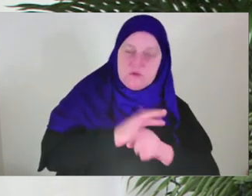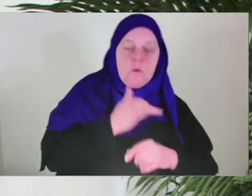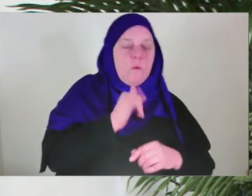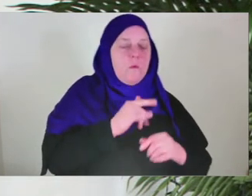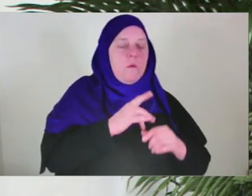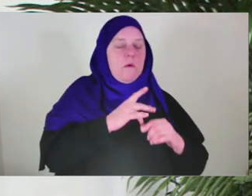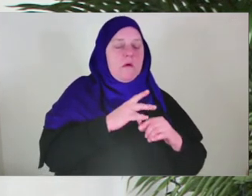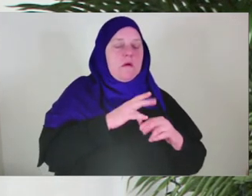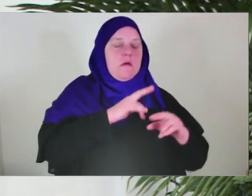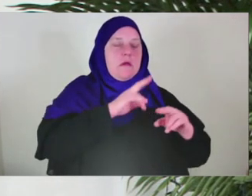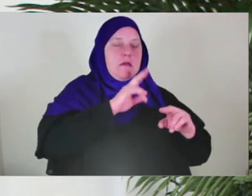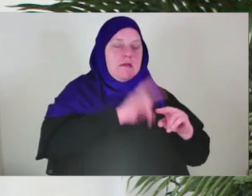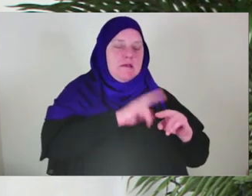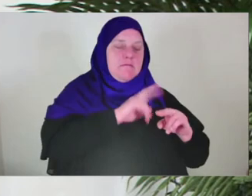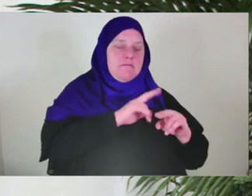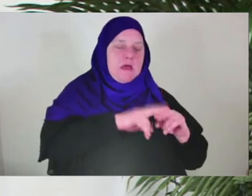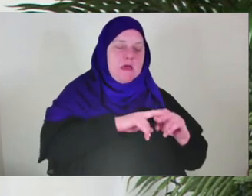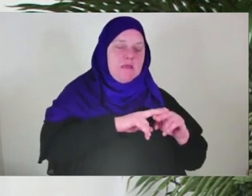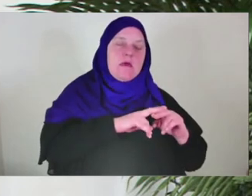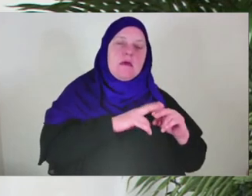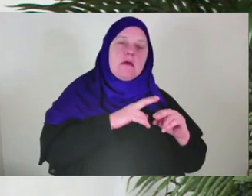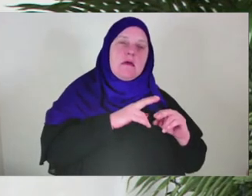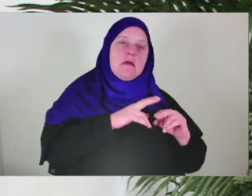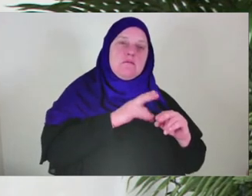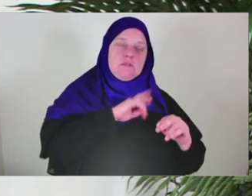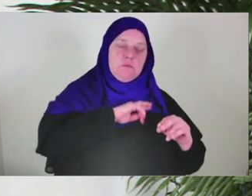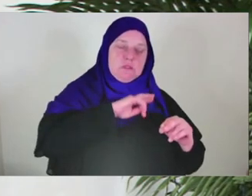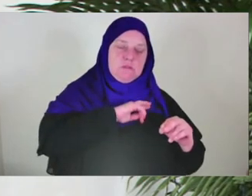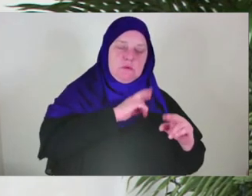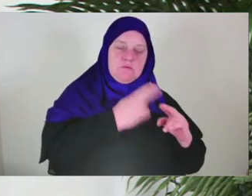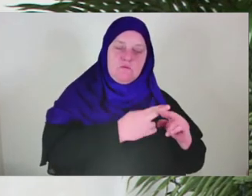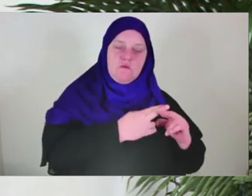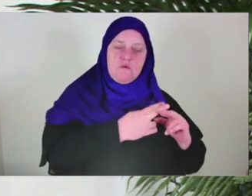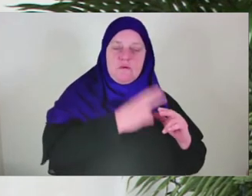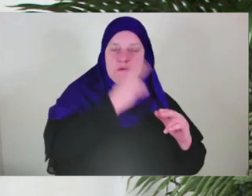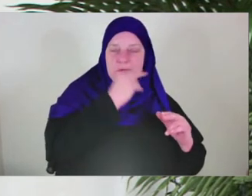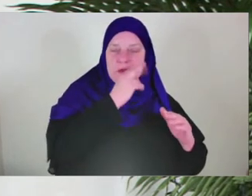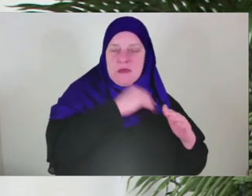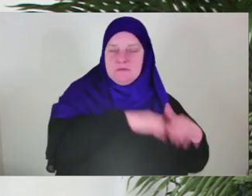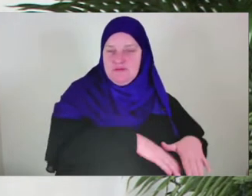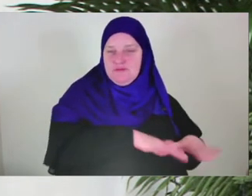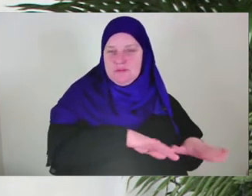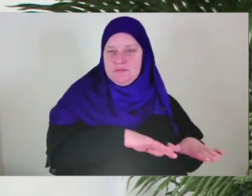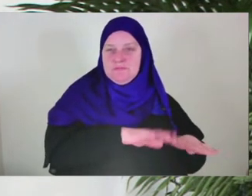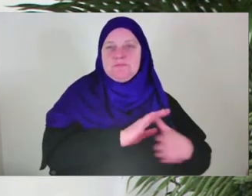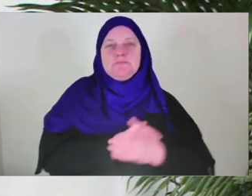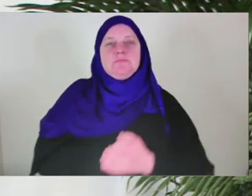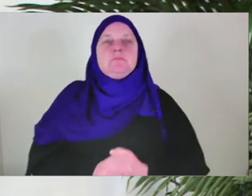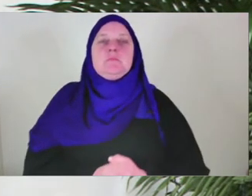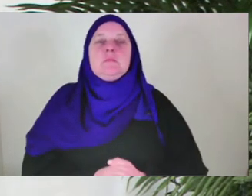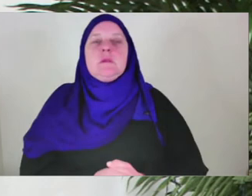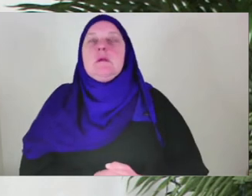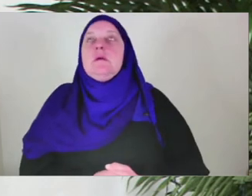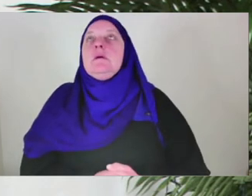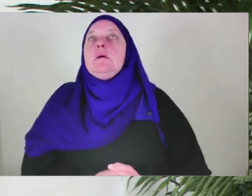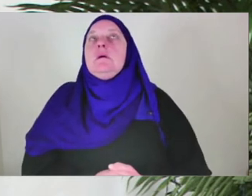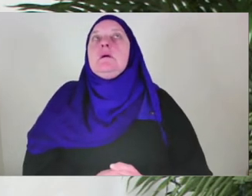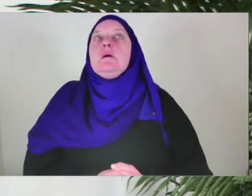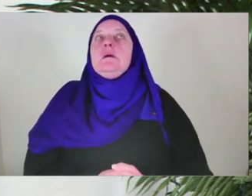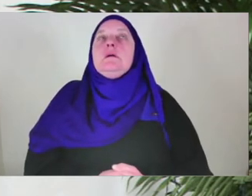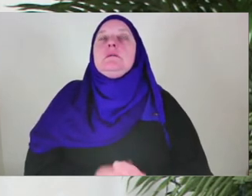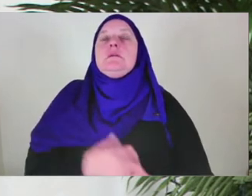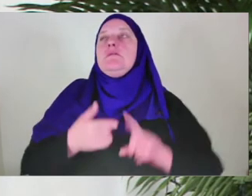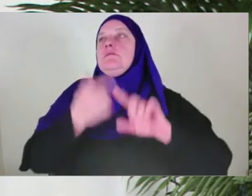does that apply even if the saving is for a specific purpose? For example, my 16-year-old